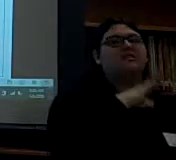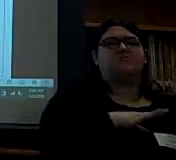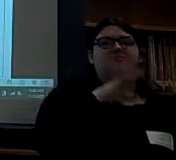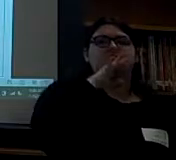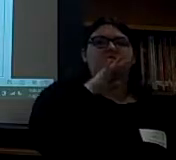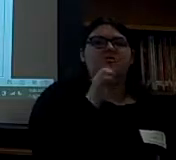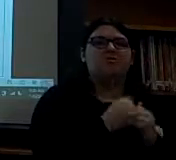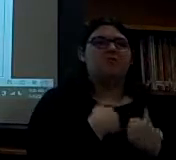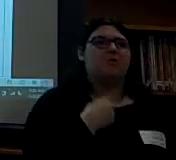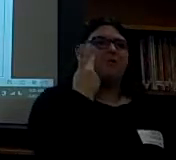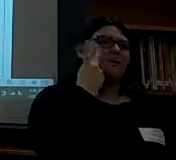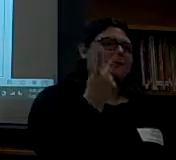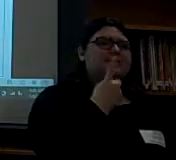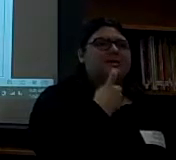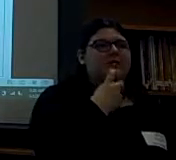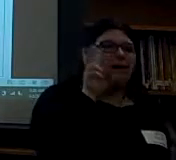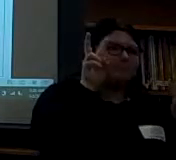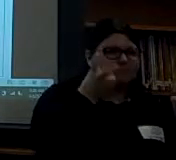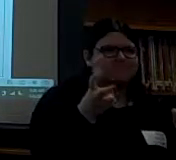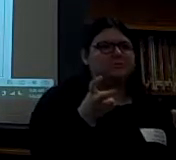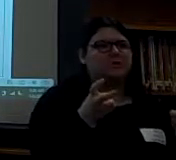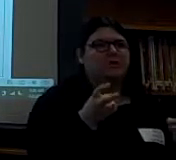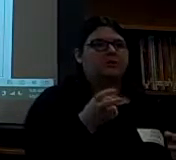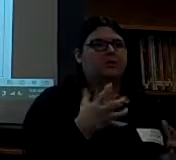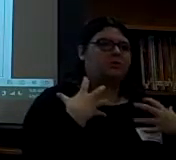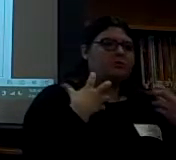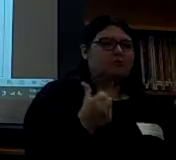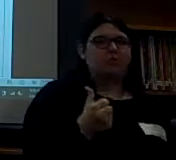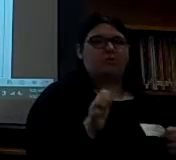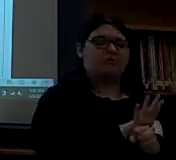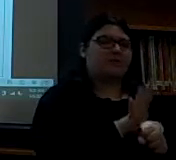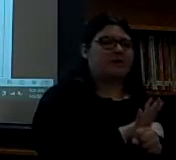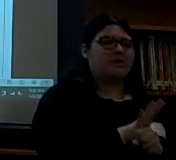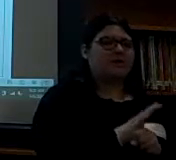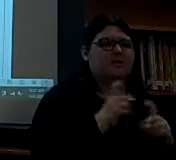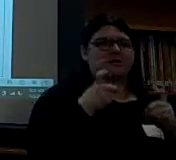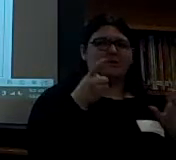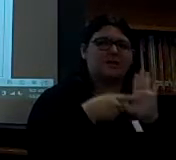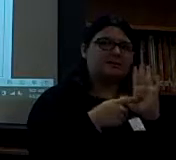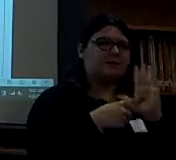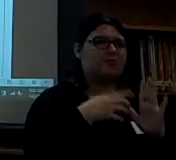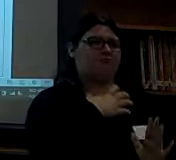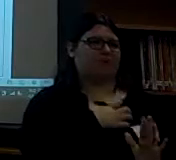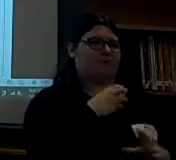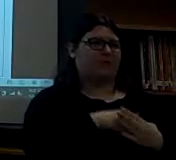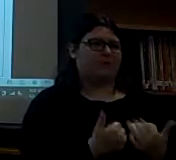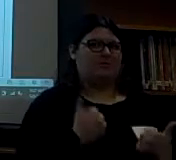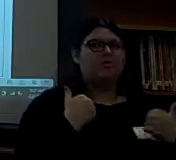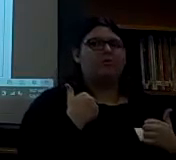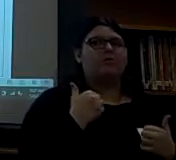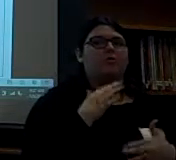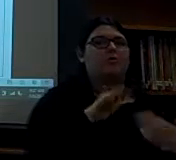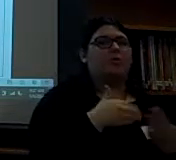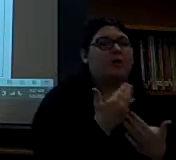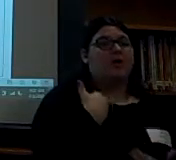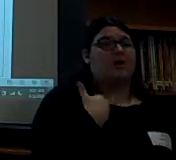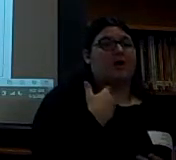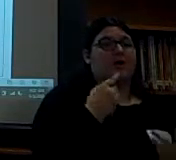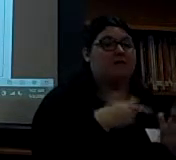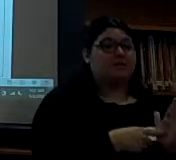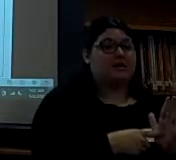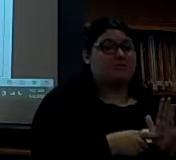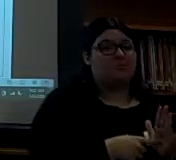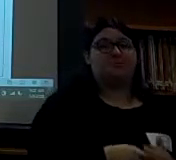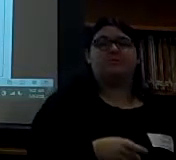seeing red. But is anyone brave enough to give an example of yuck in your life? We all have examples. I don't know if you want to, but I want to go